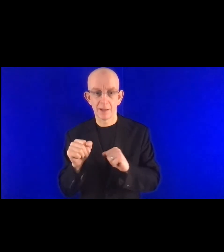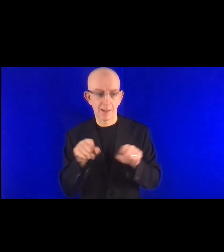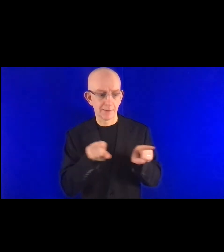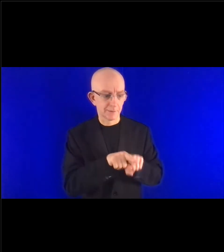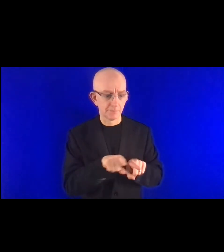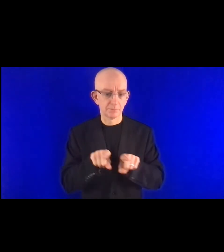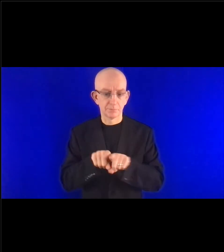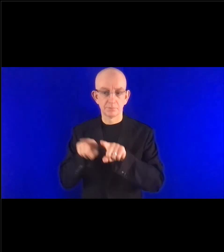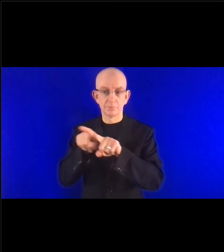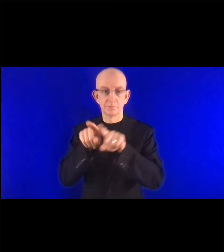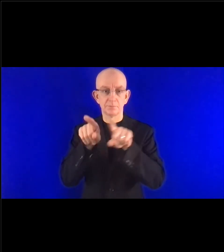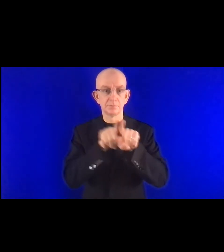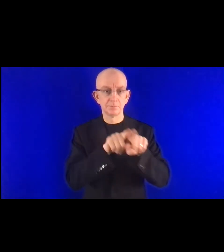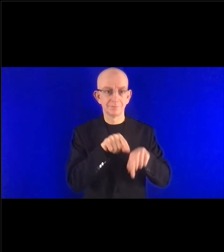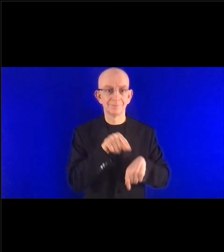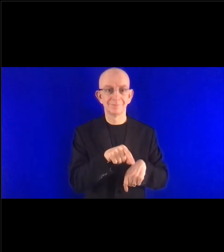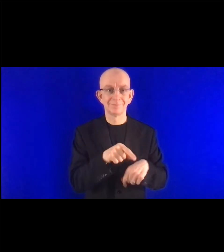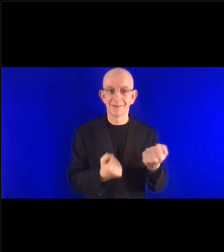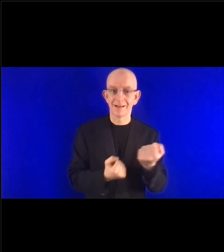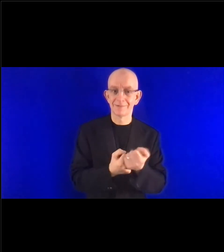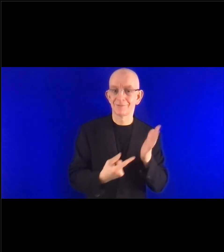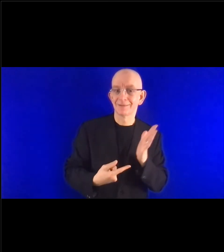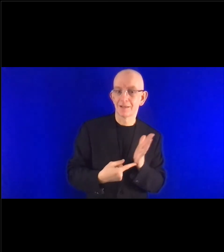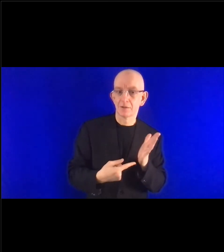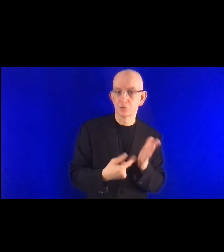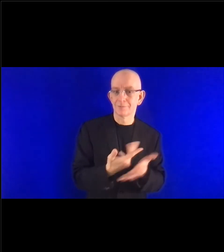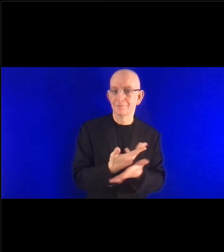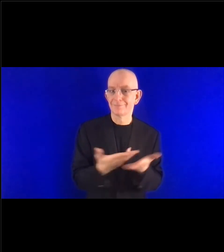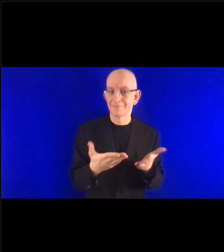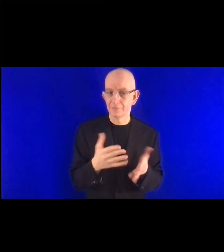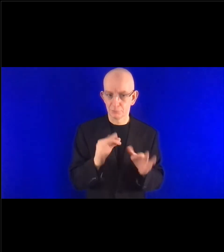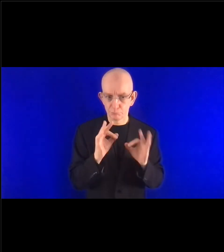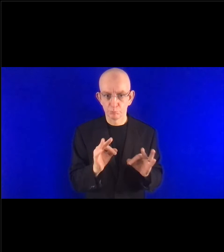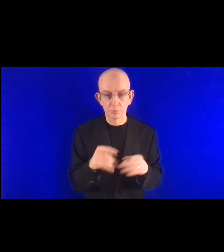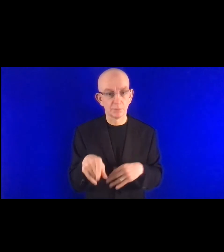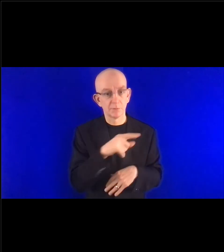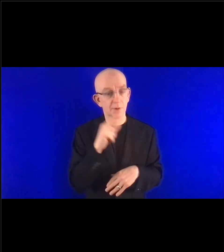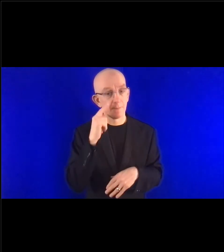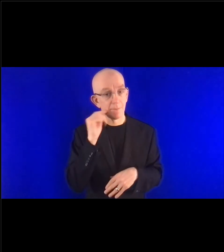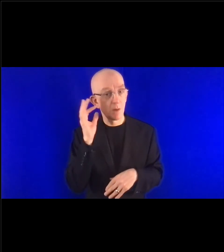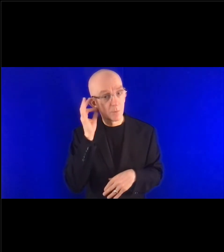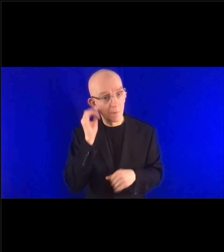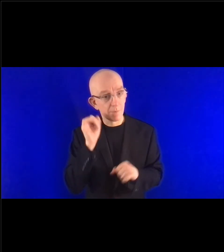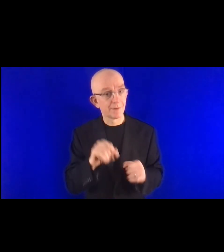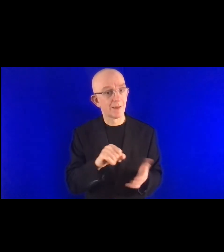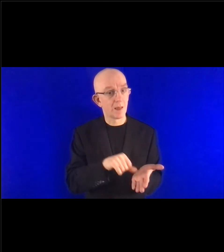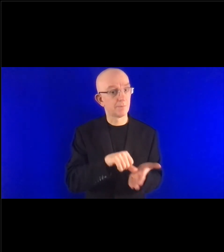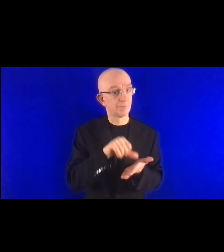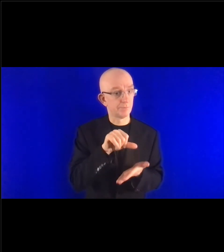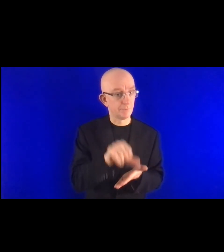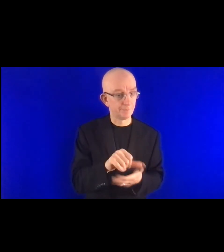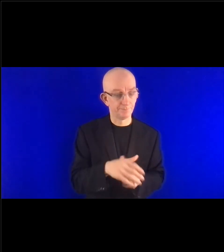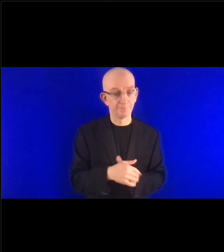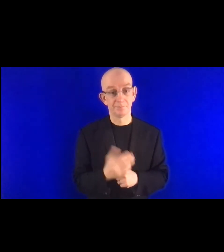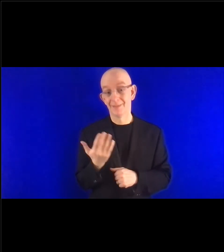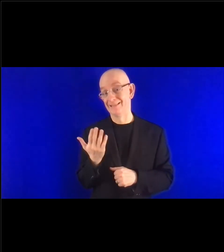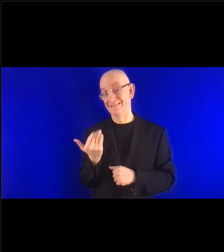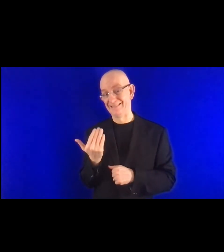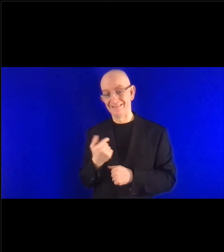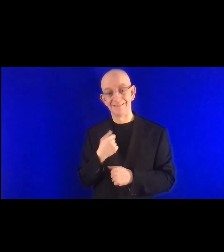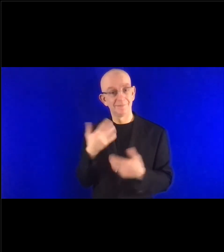I recently met an AT user with a hearing aid, but he only had